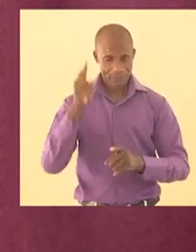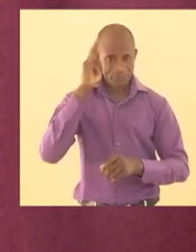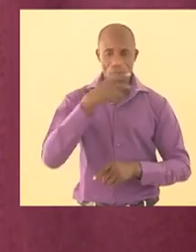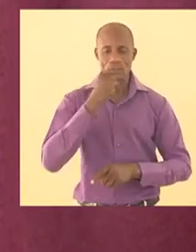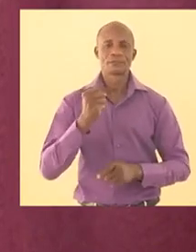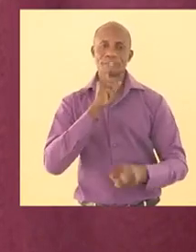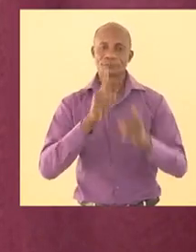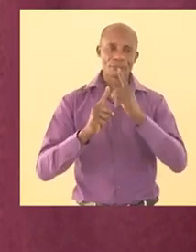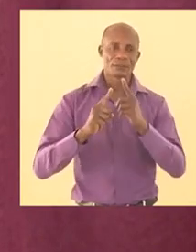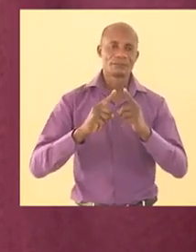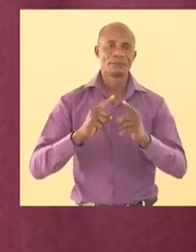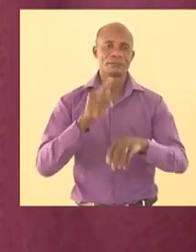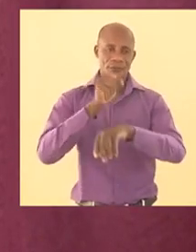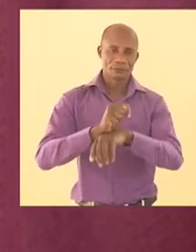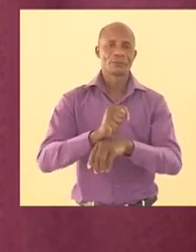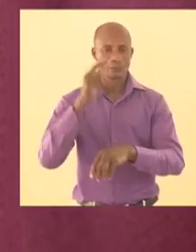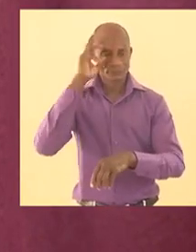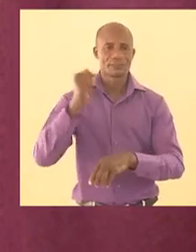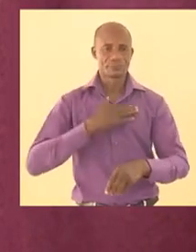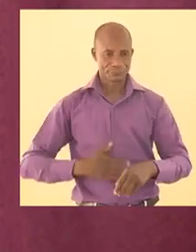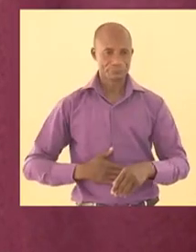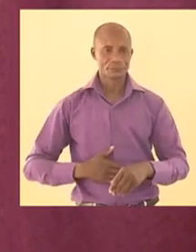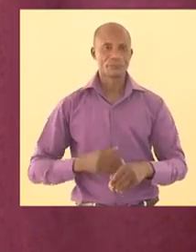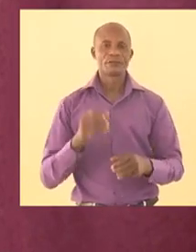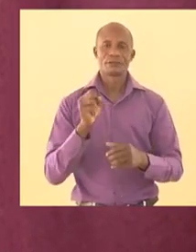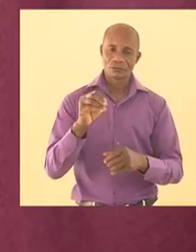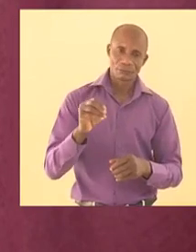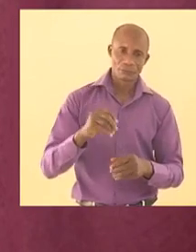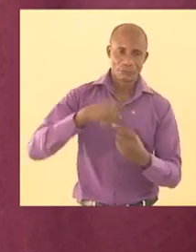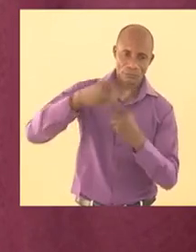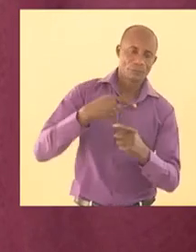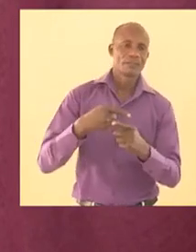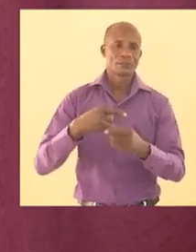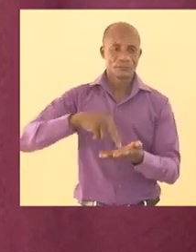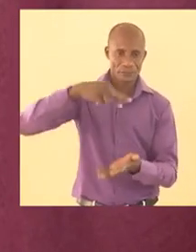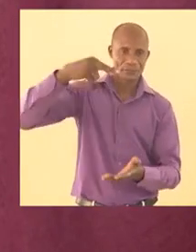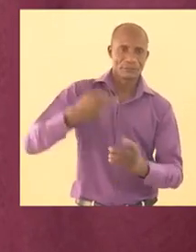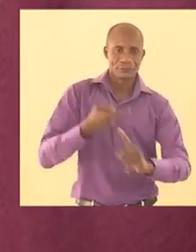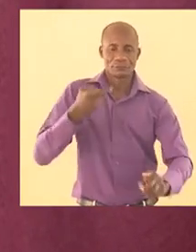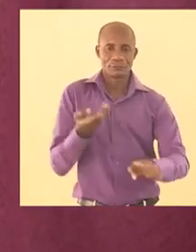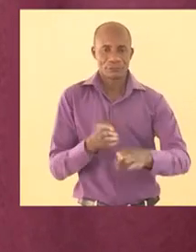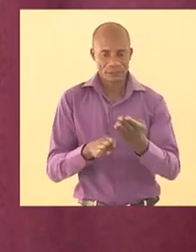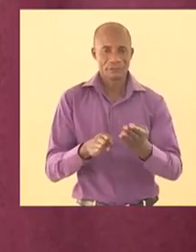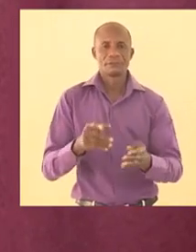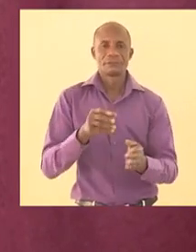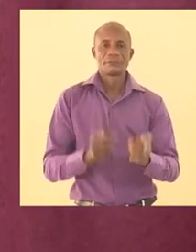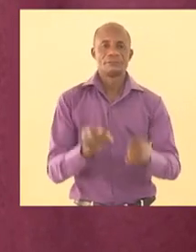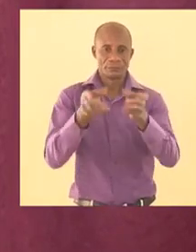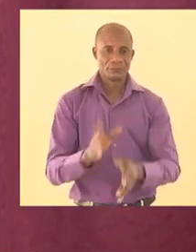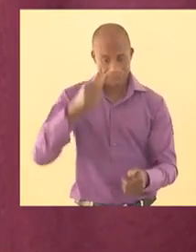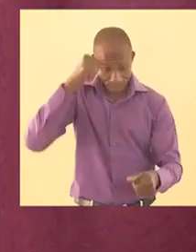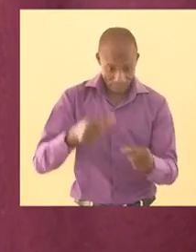his body. When therefore he was raised from the dead, his disciples remembered that he had said